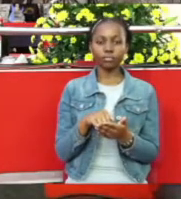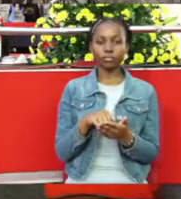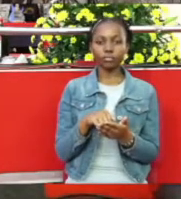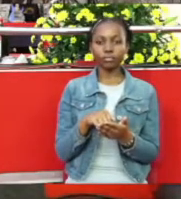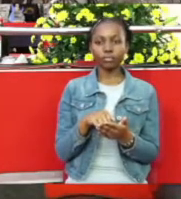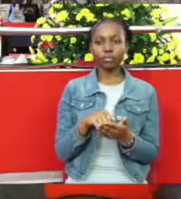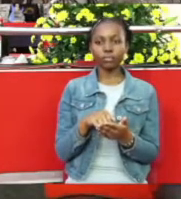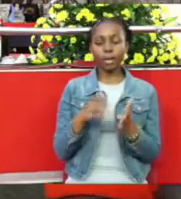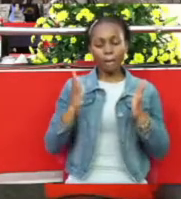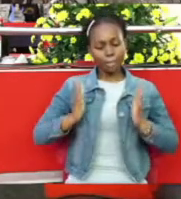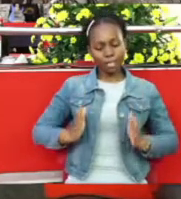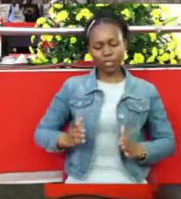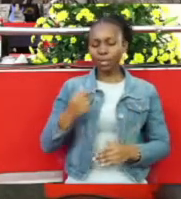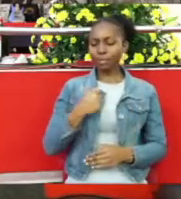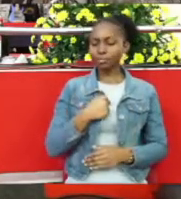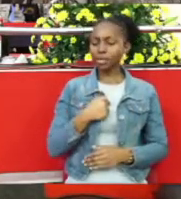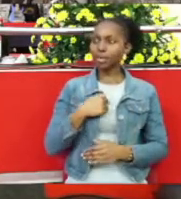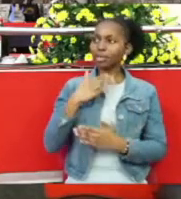personally, I'm very grateful